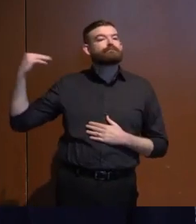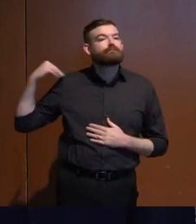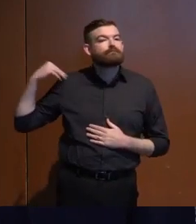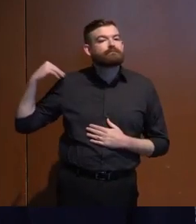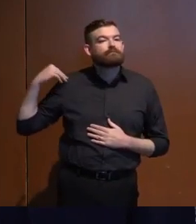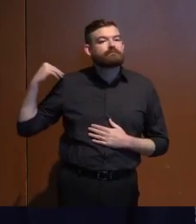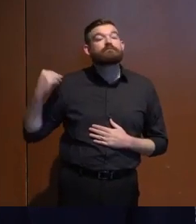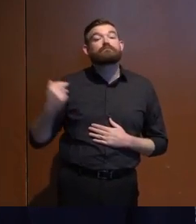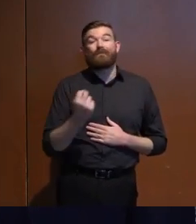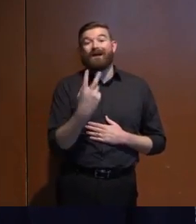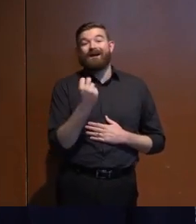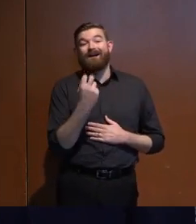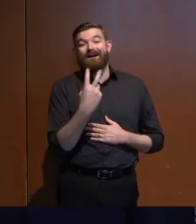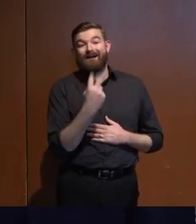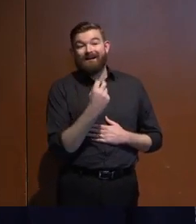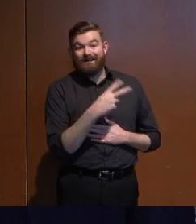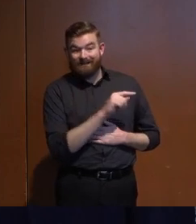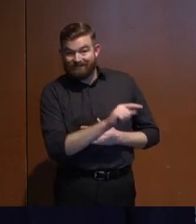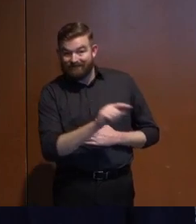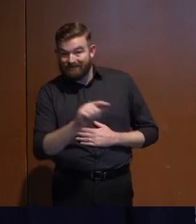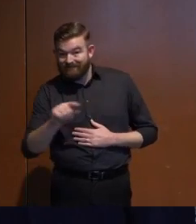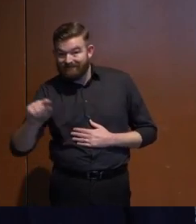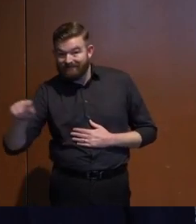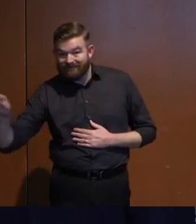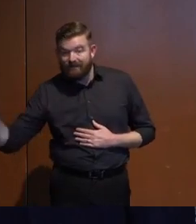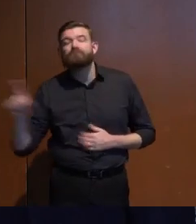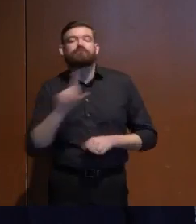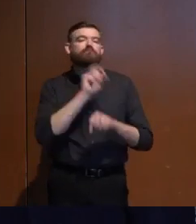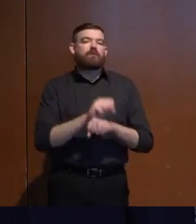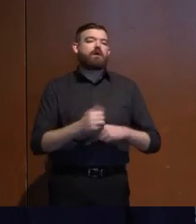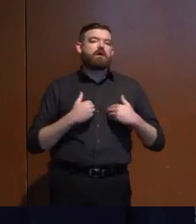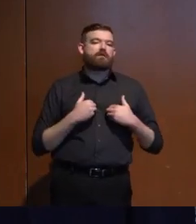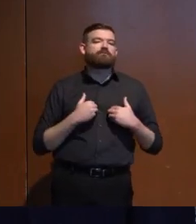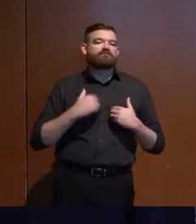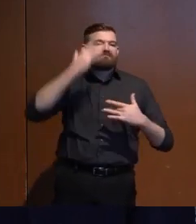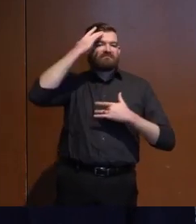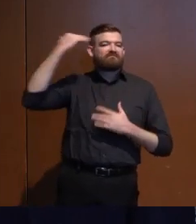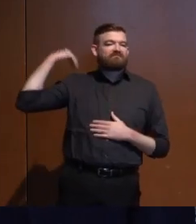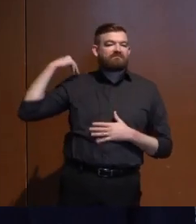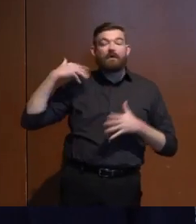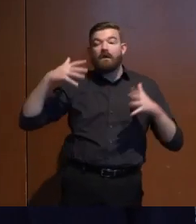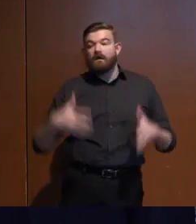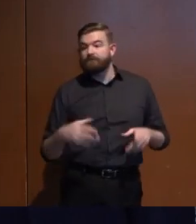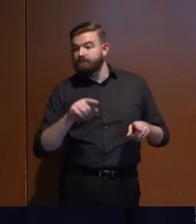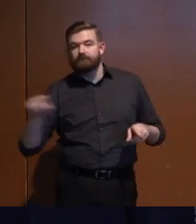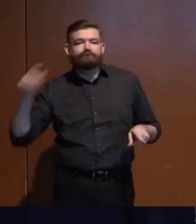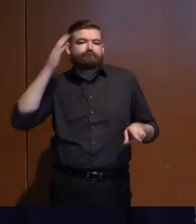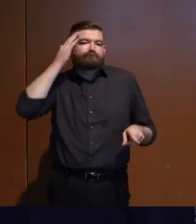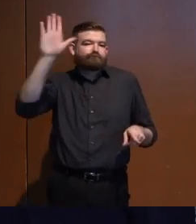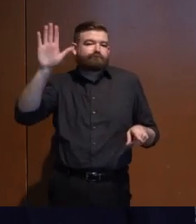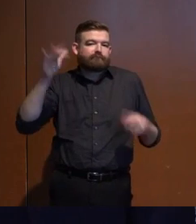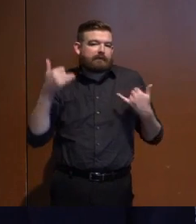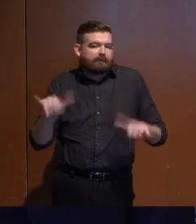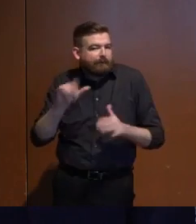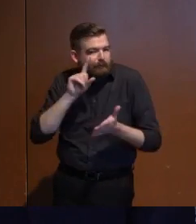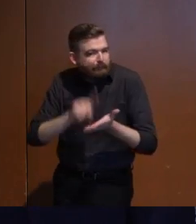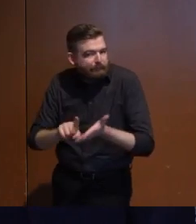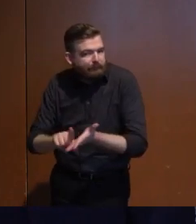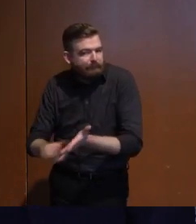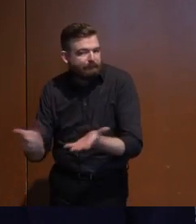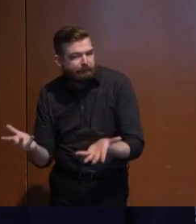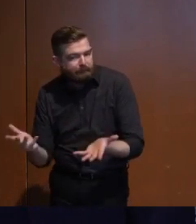the 32 had underlying conditions. The rest are under investigation. There